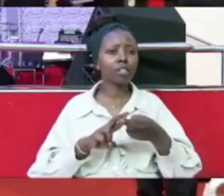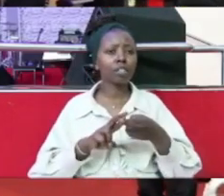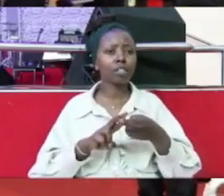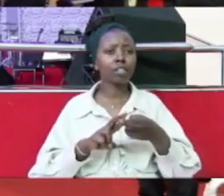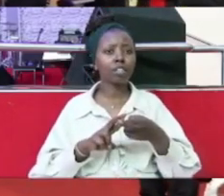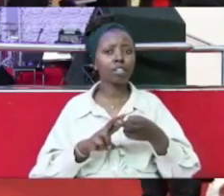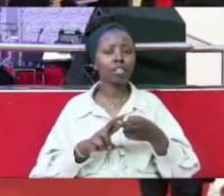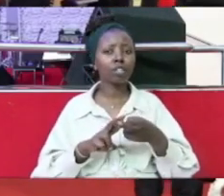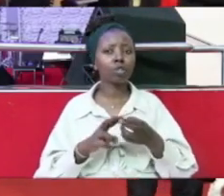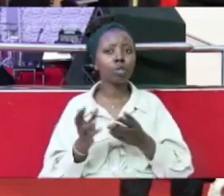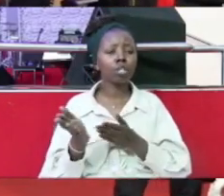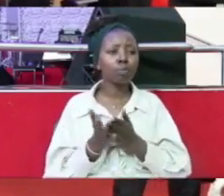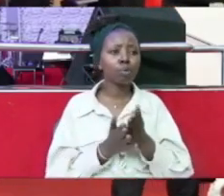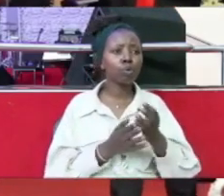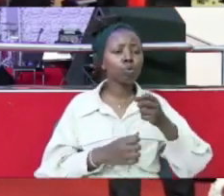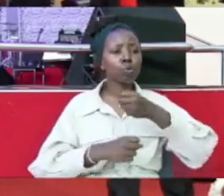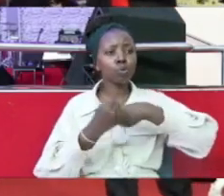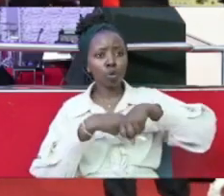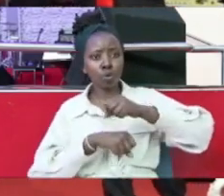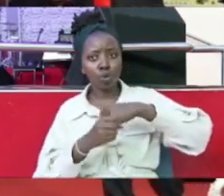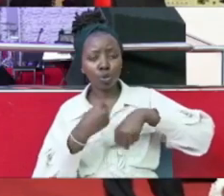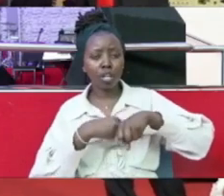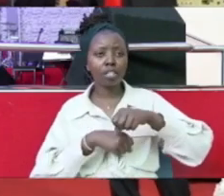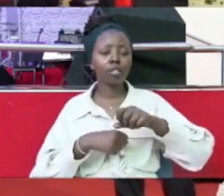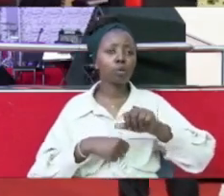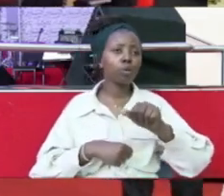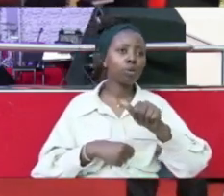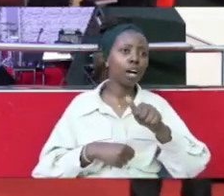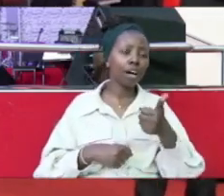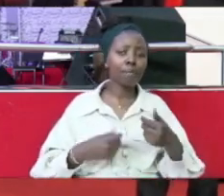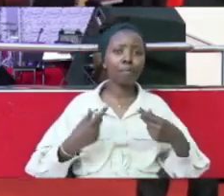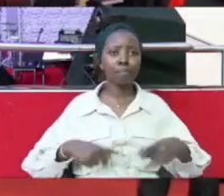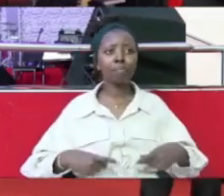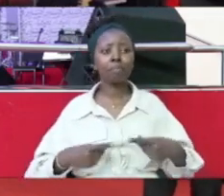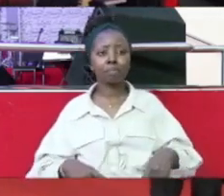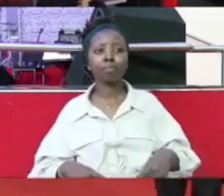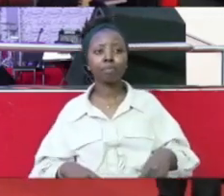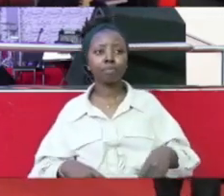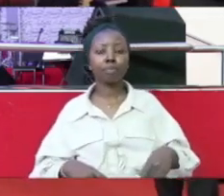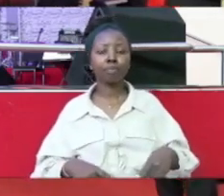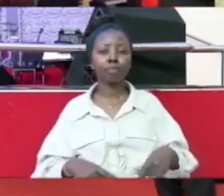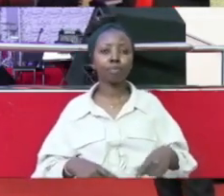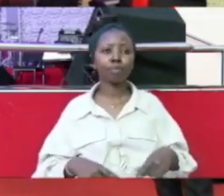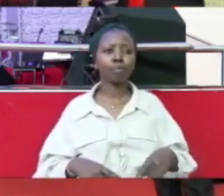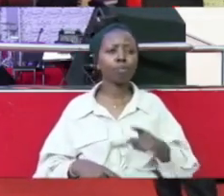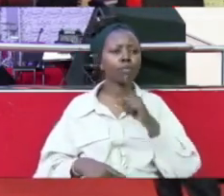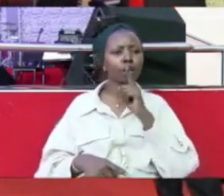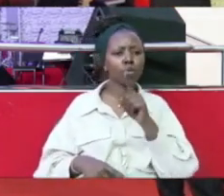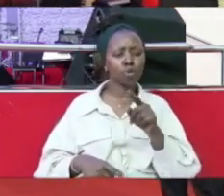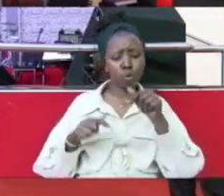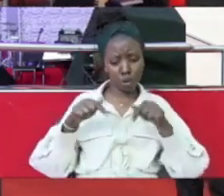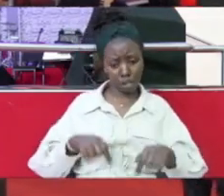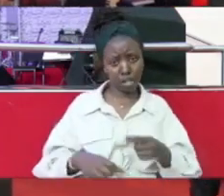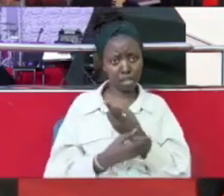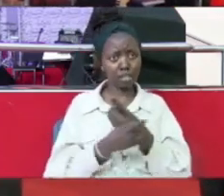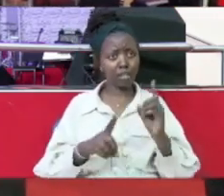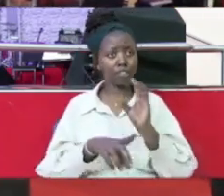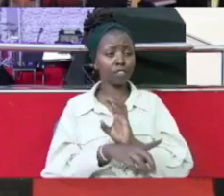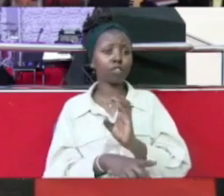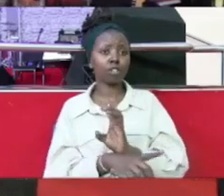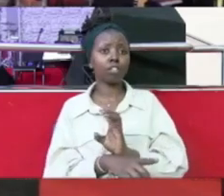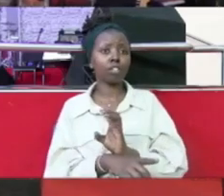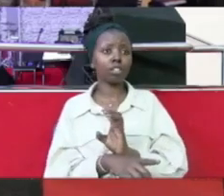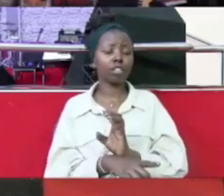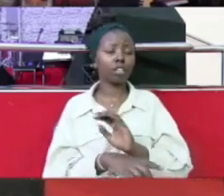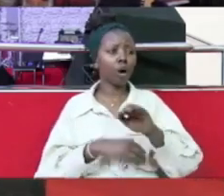by association. Ni kwamba kushirikiana kunatokana na kushirikiana. So like here in DCIKZ, we are all part of the